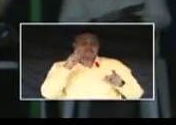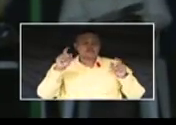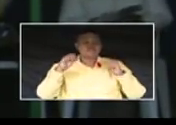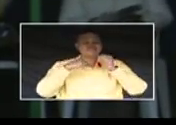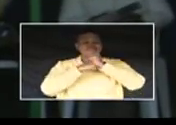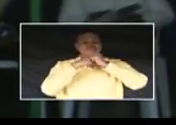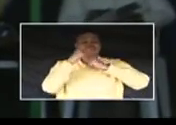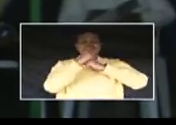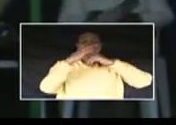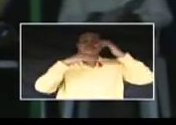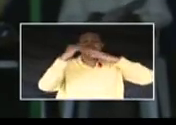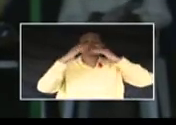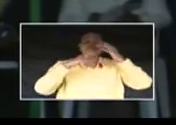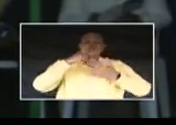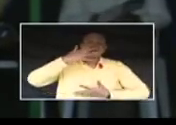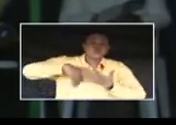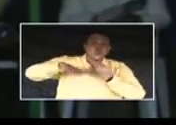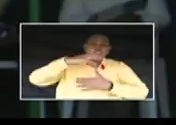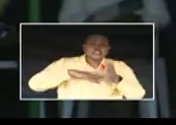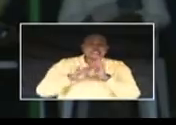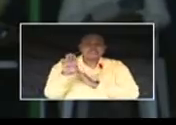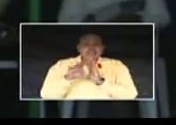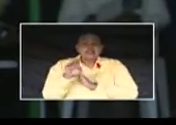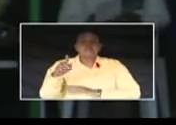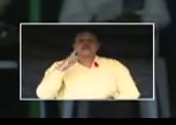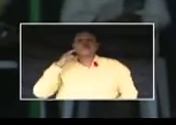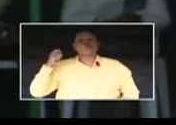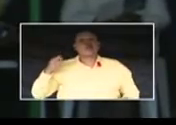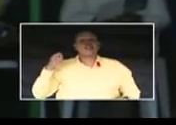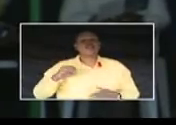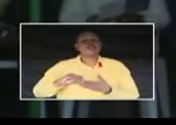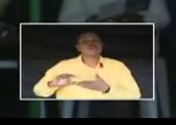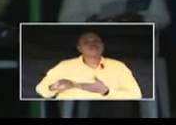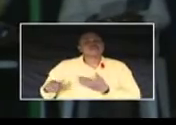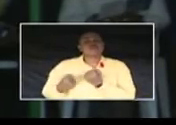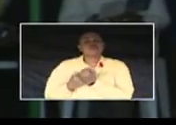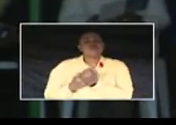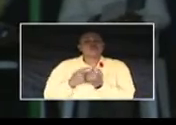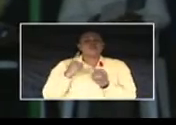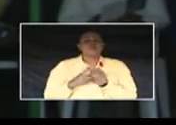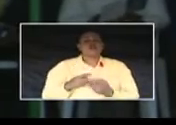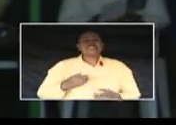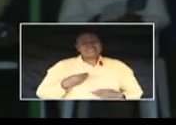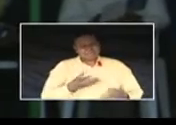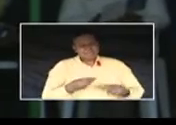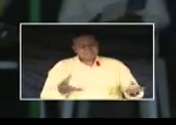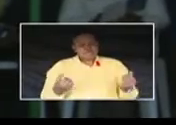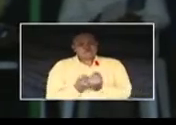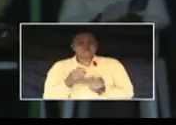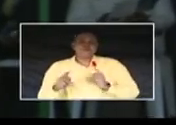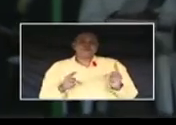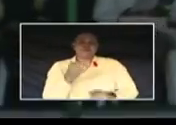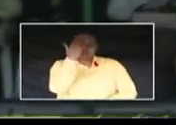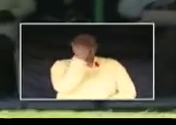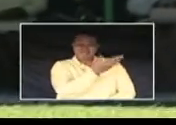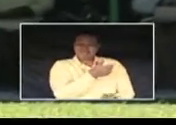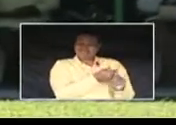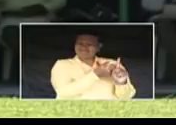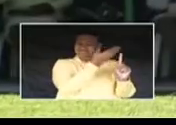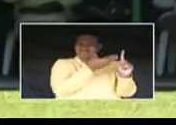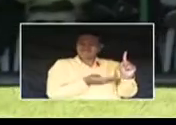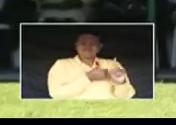construction industry, social development, welfare, and philanthropy. Mr. Mafisante has